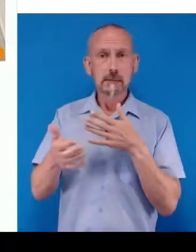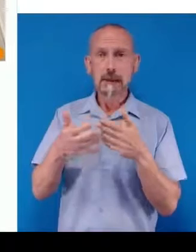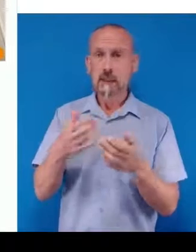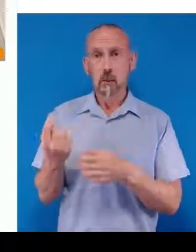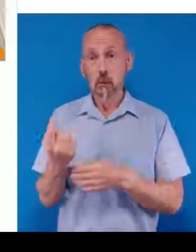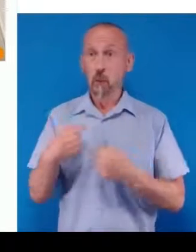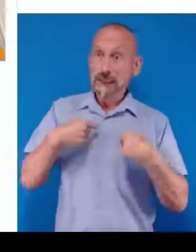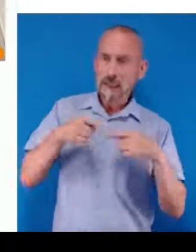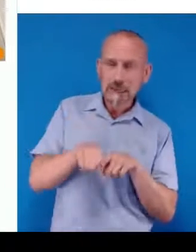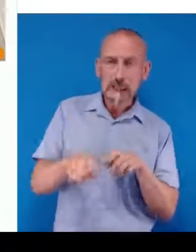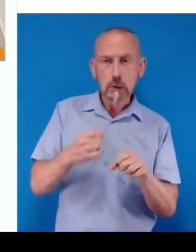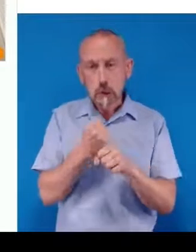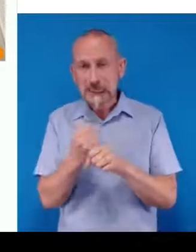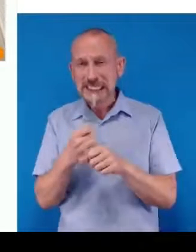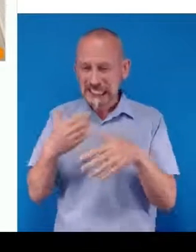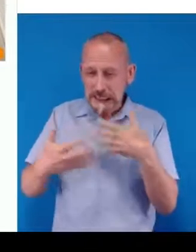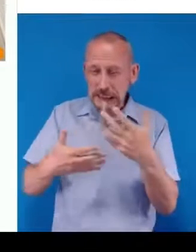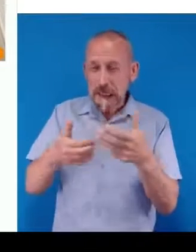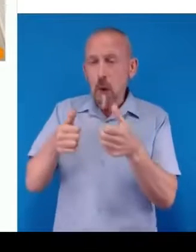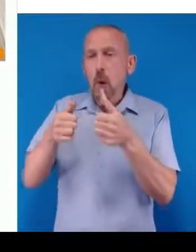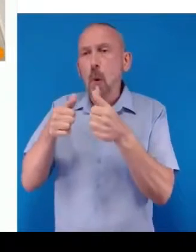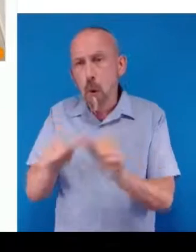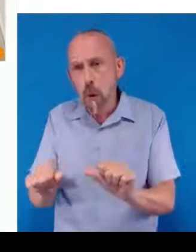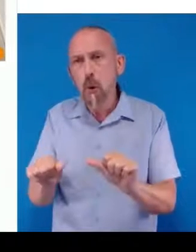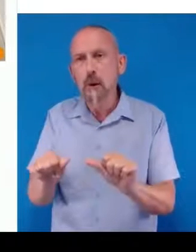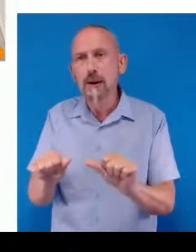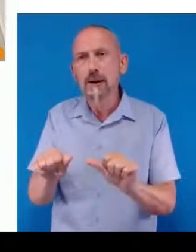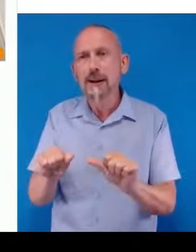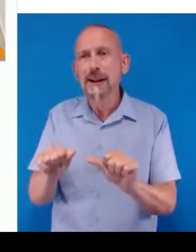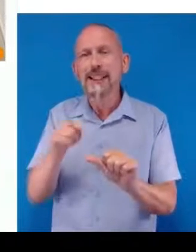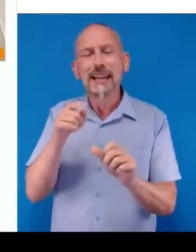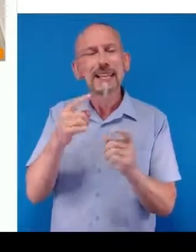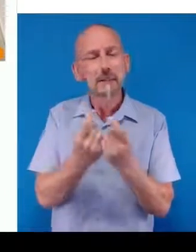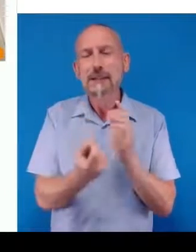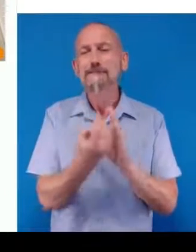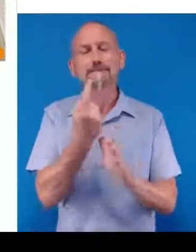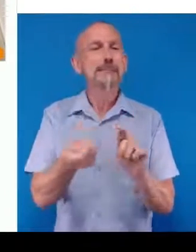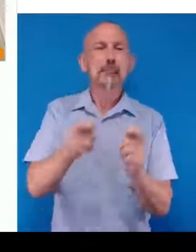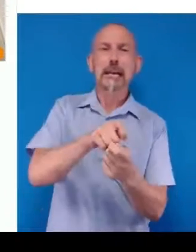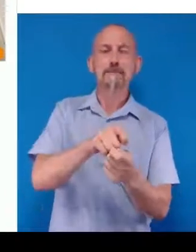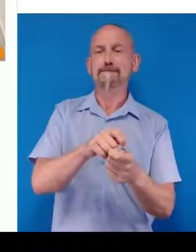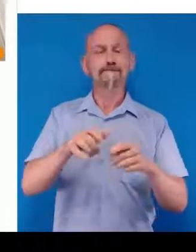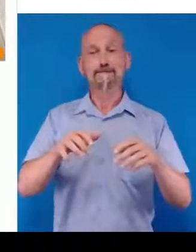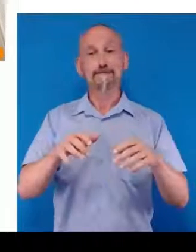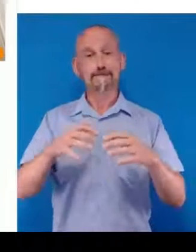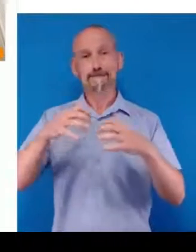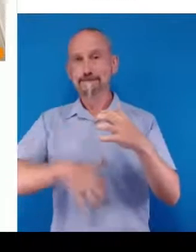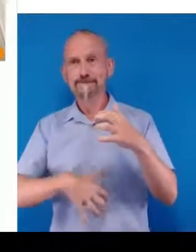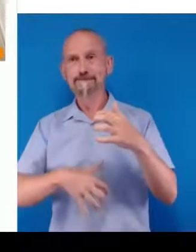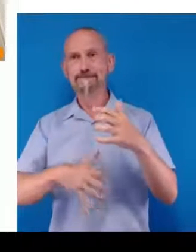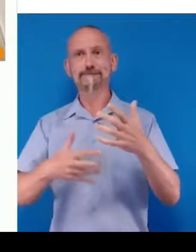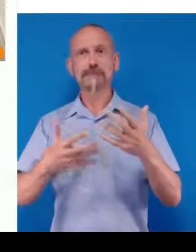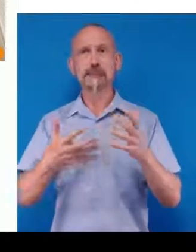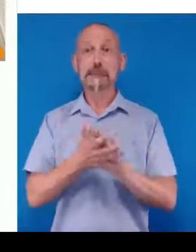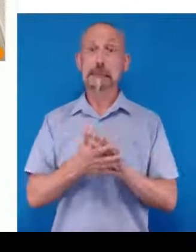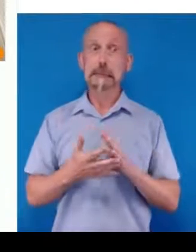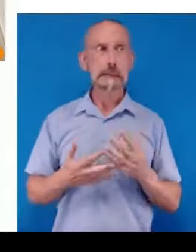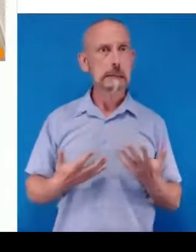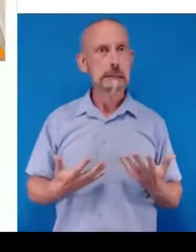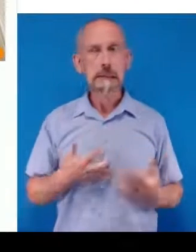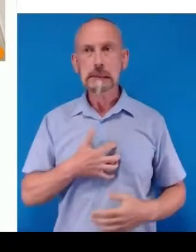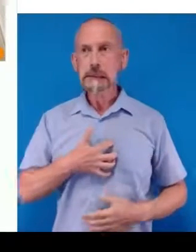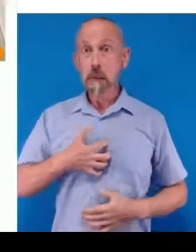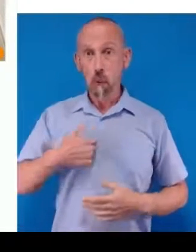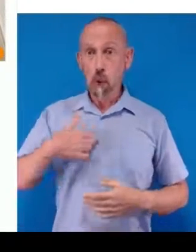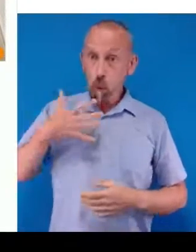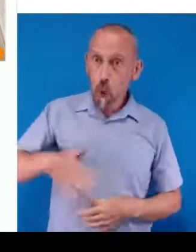got it working, and then they changed something, and then it didn't work again. So we want to do it. So what if people are like, oh,